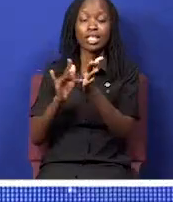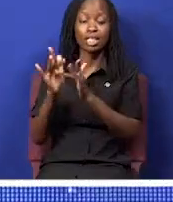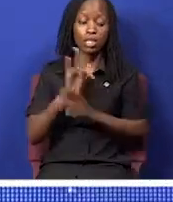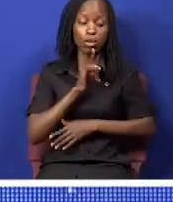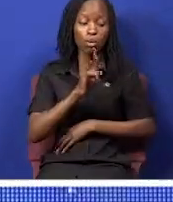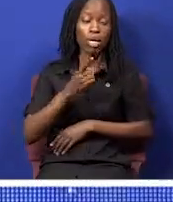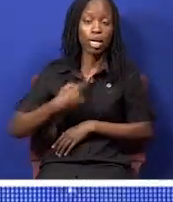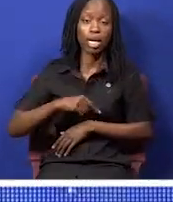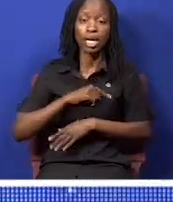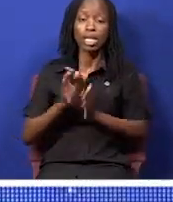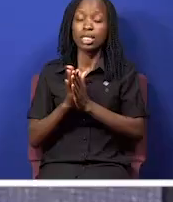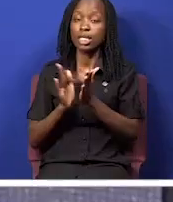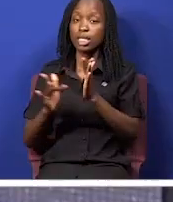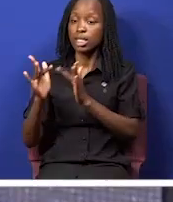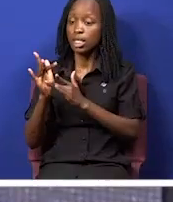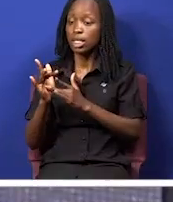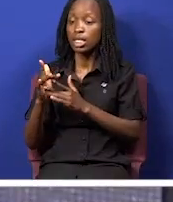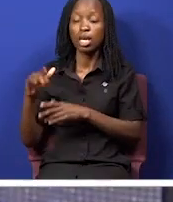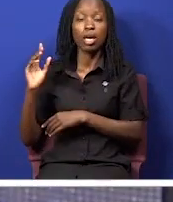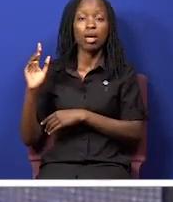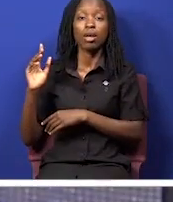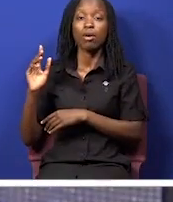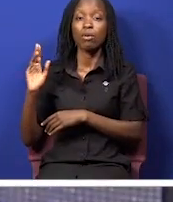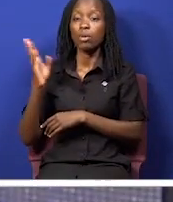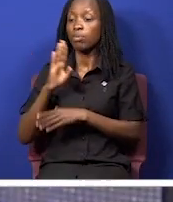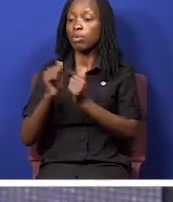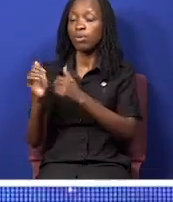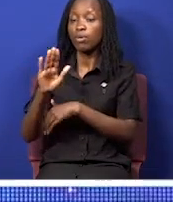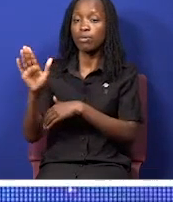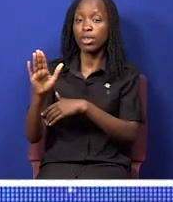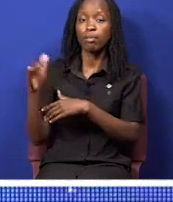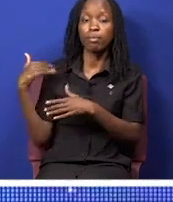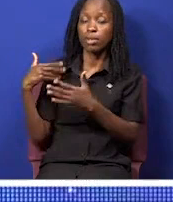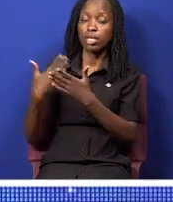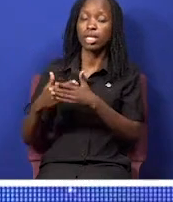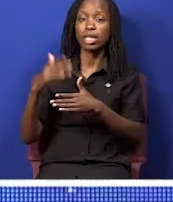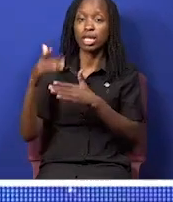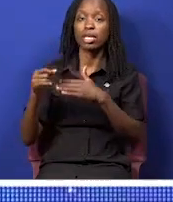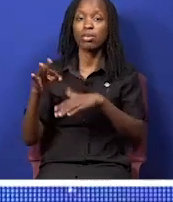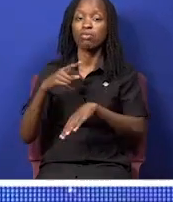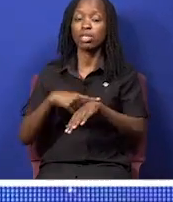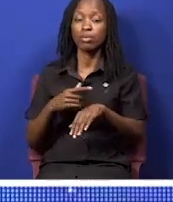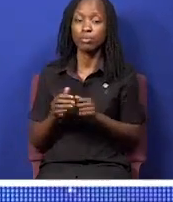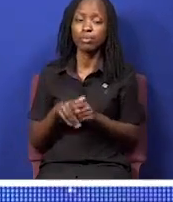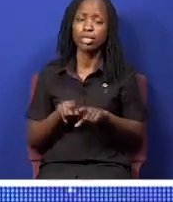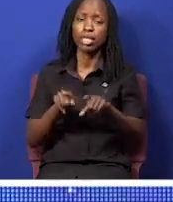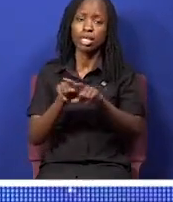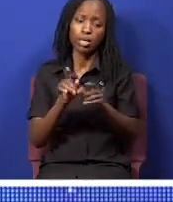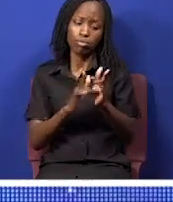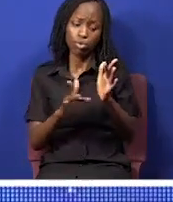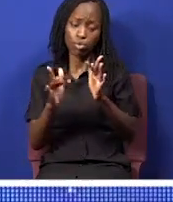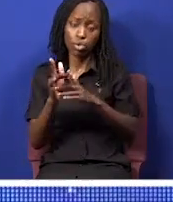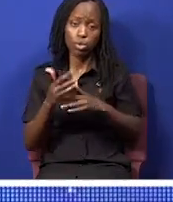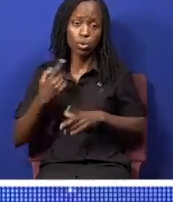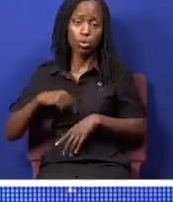Jesus commanded us. And Jesus will be with them in this age up to the end of the age. Just like